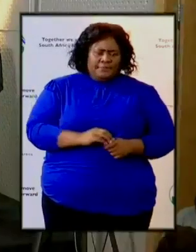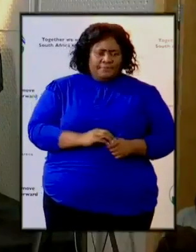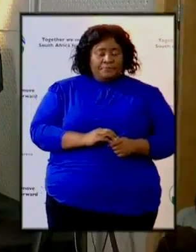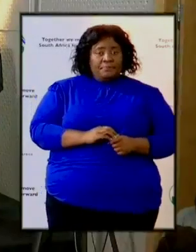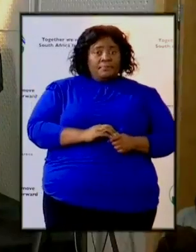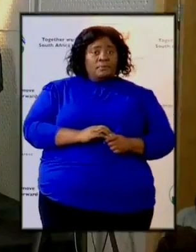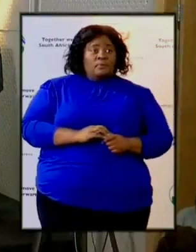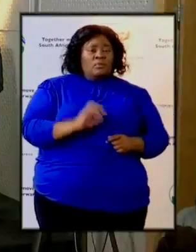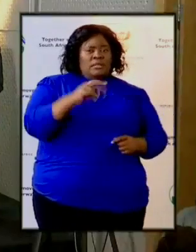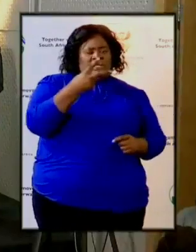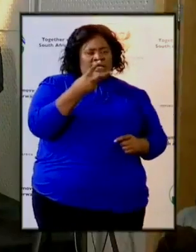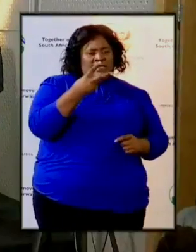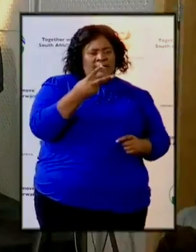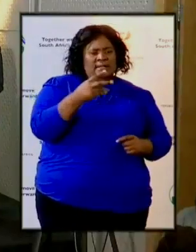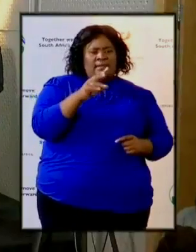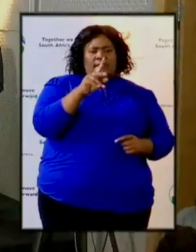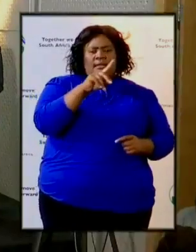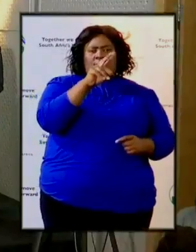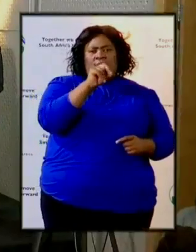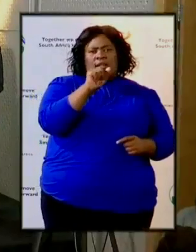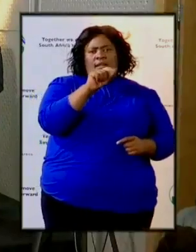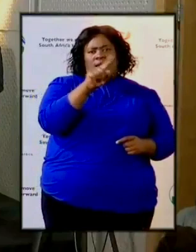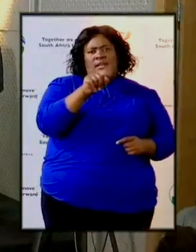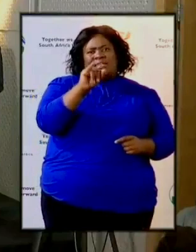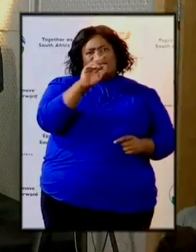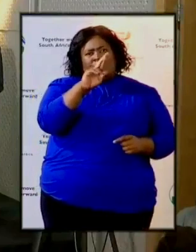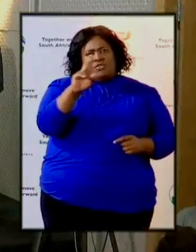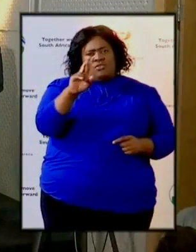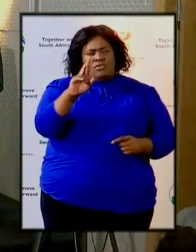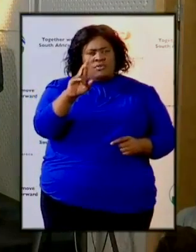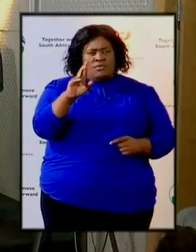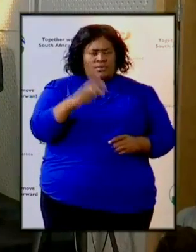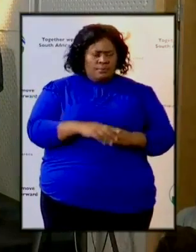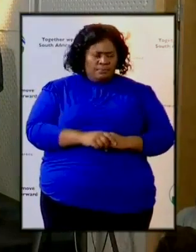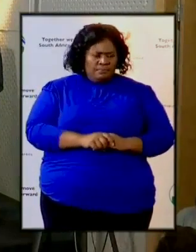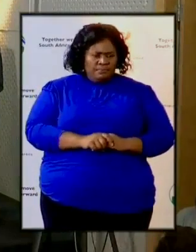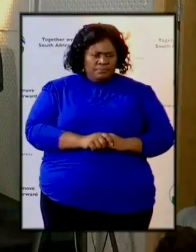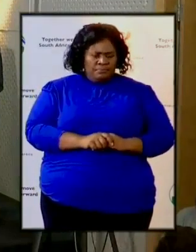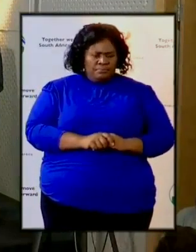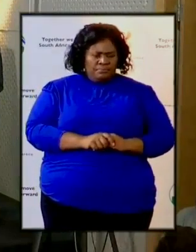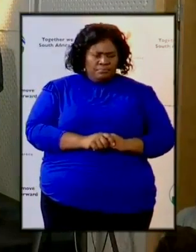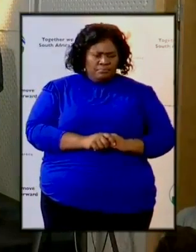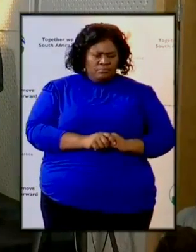Minister, the second caller is Nazir from Glow TV. Nazir, you are through.